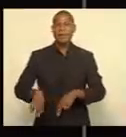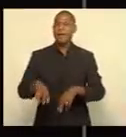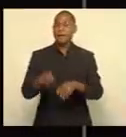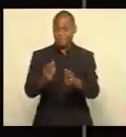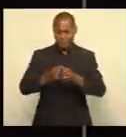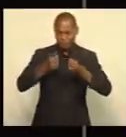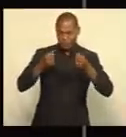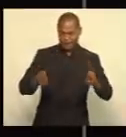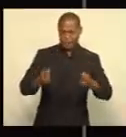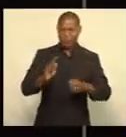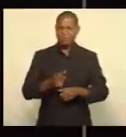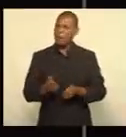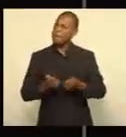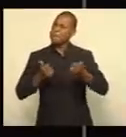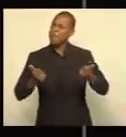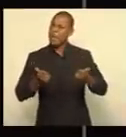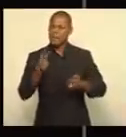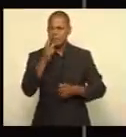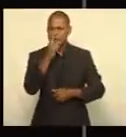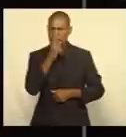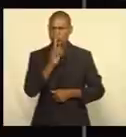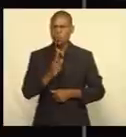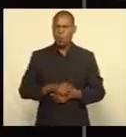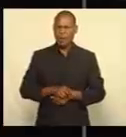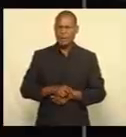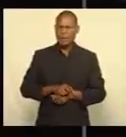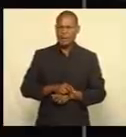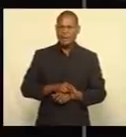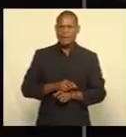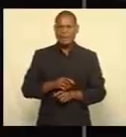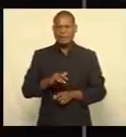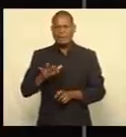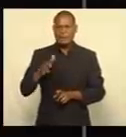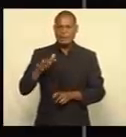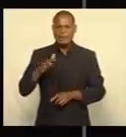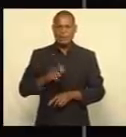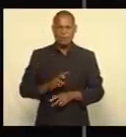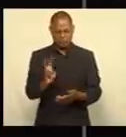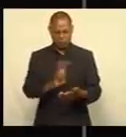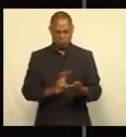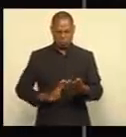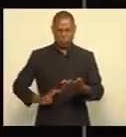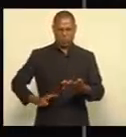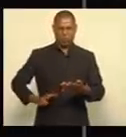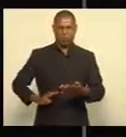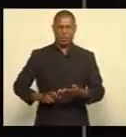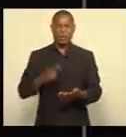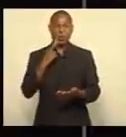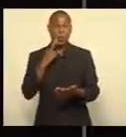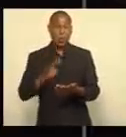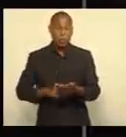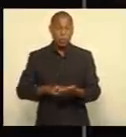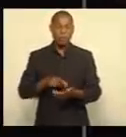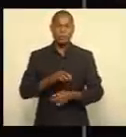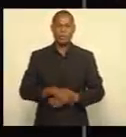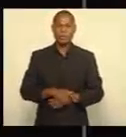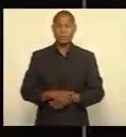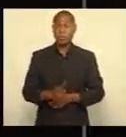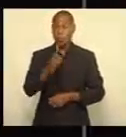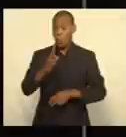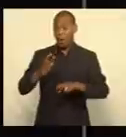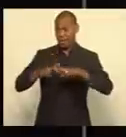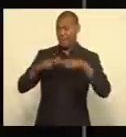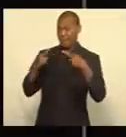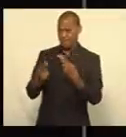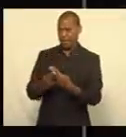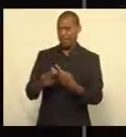many Fijians will be swayed by it without ever reading the article. Kritika Kumar reports that at least one Fijian family has